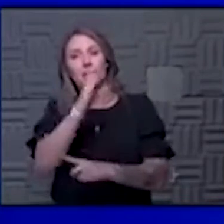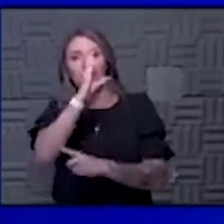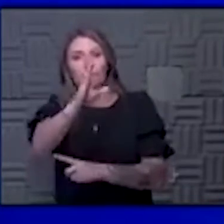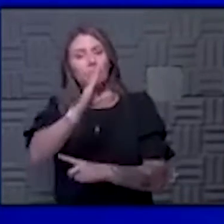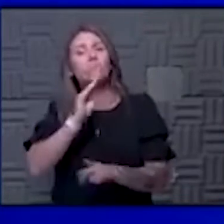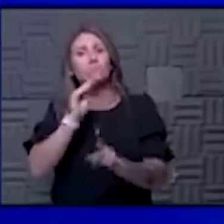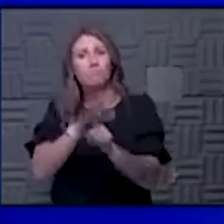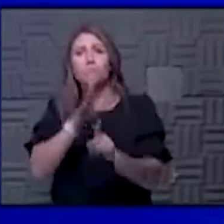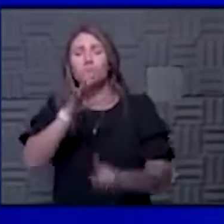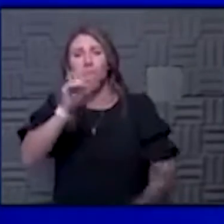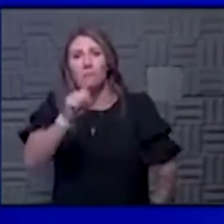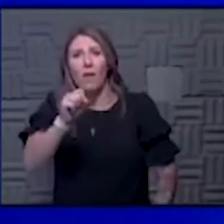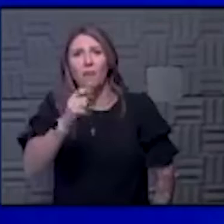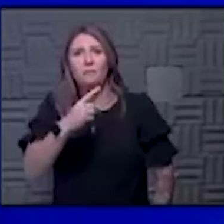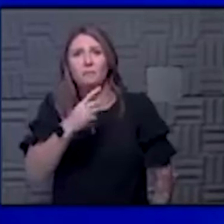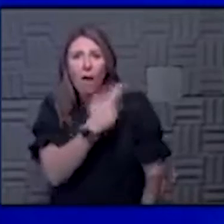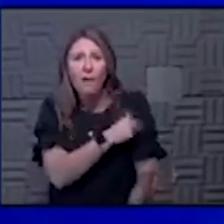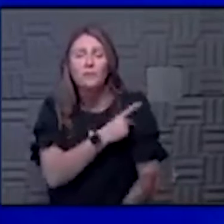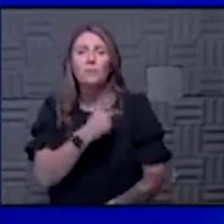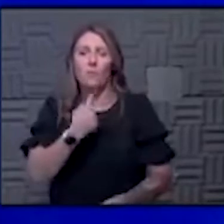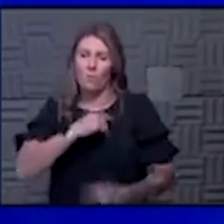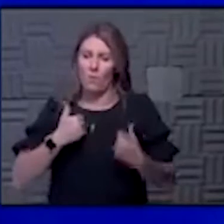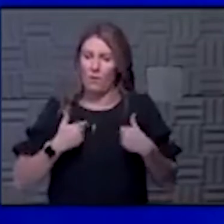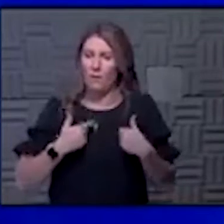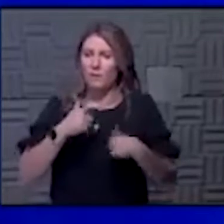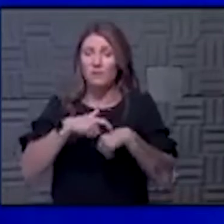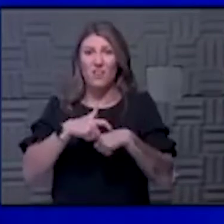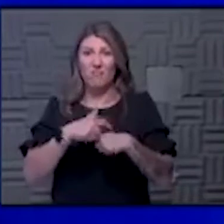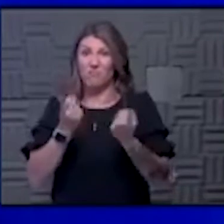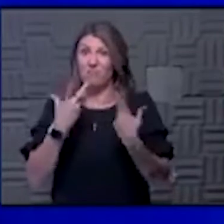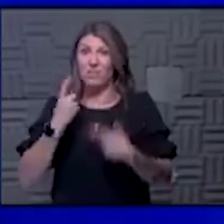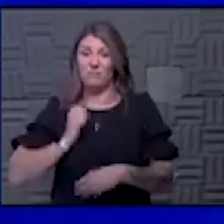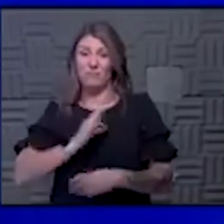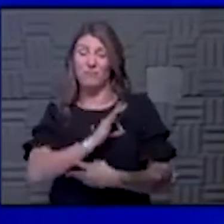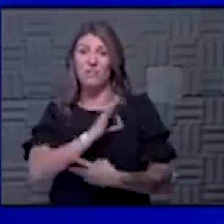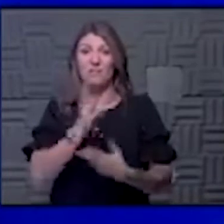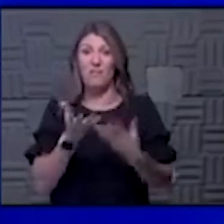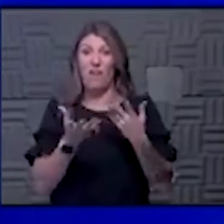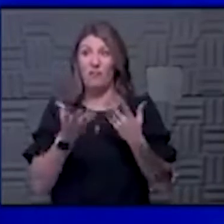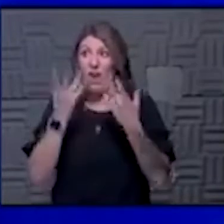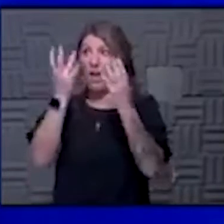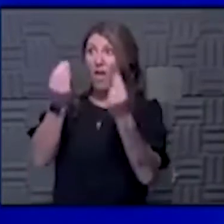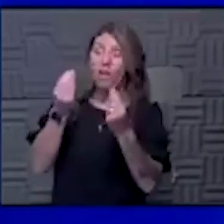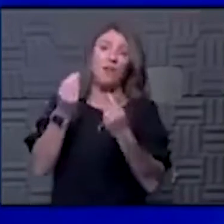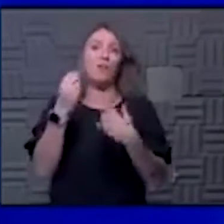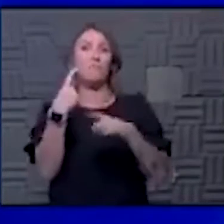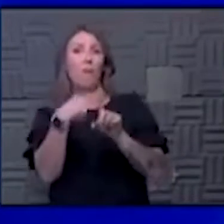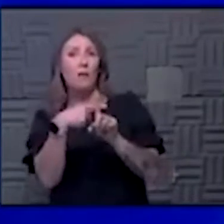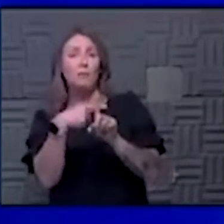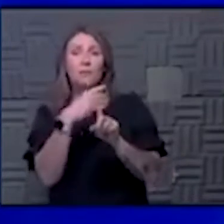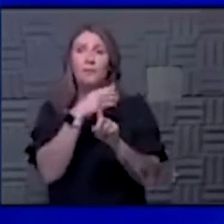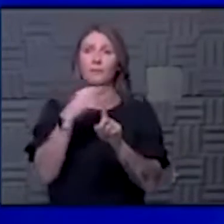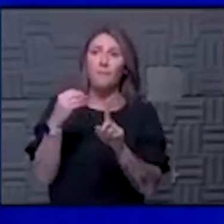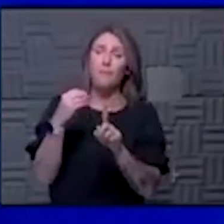directly. And we've had times where we've had a number of staff out with both being positive and with